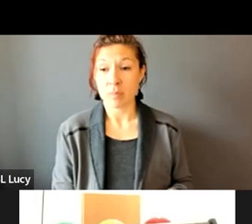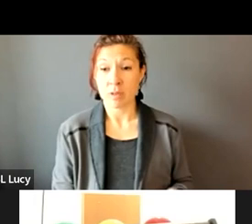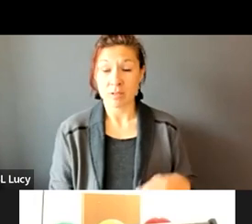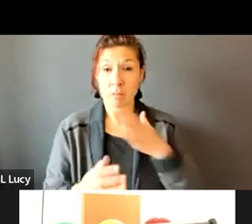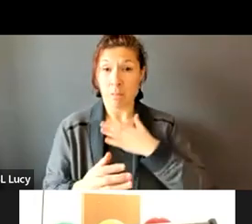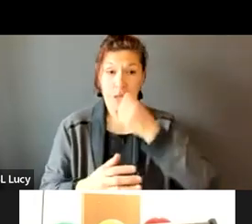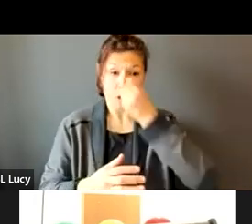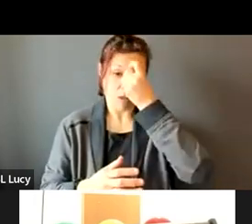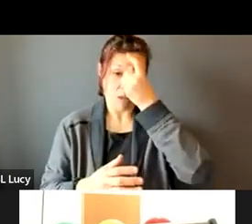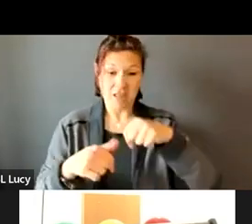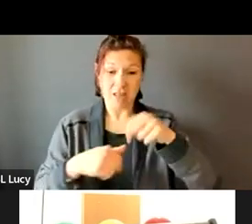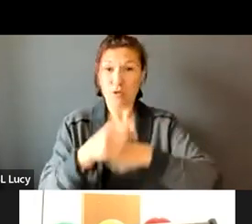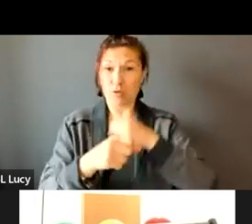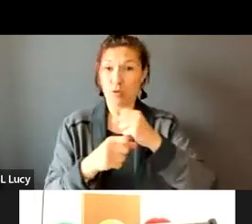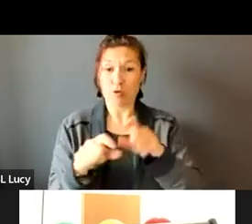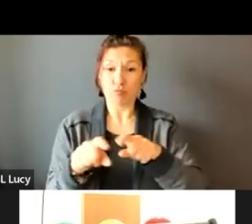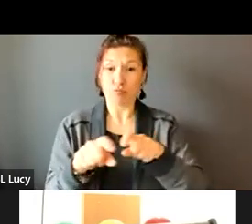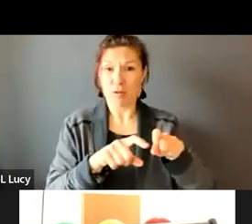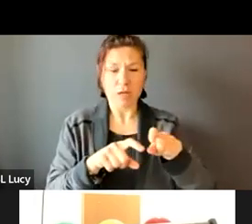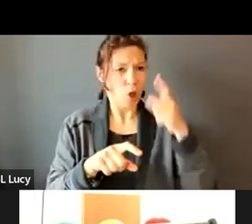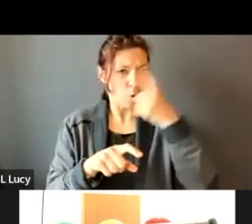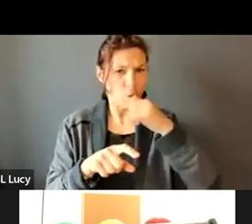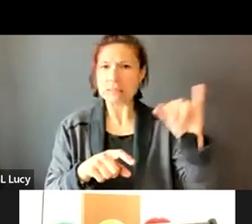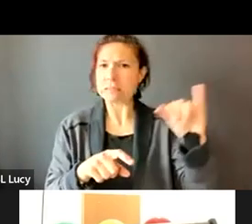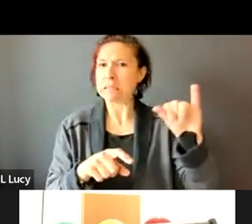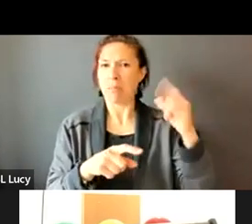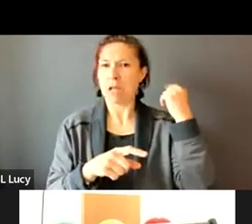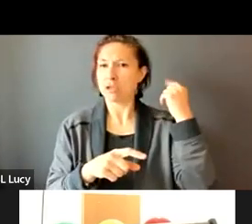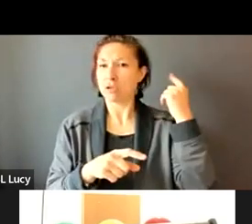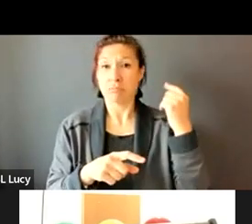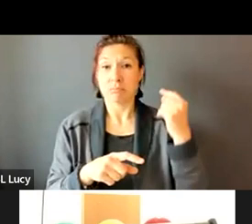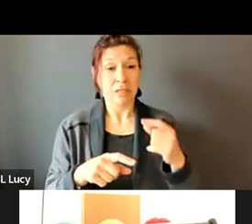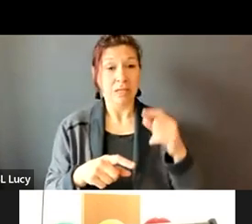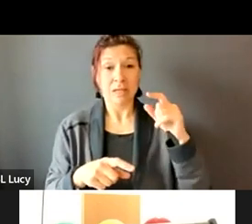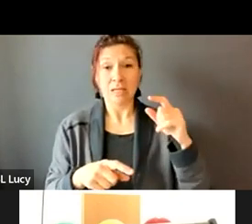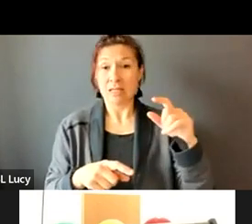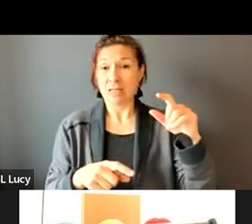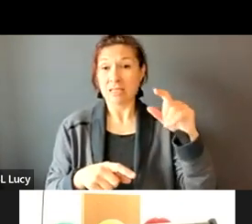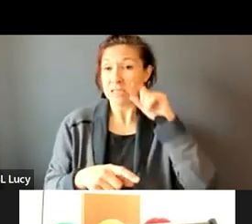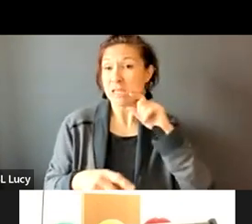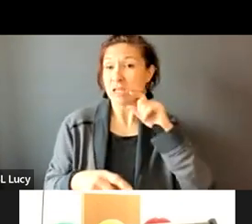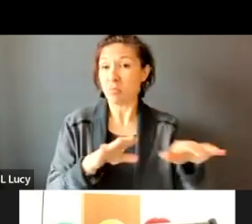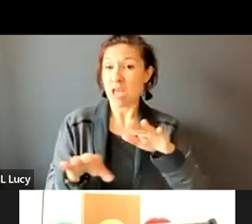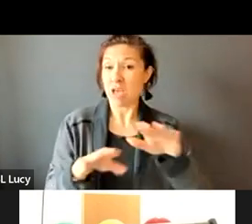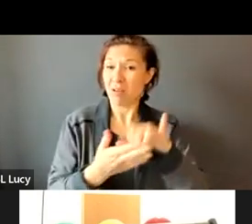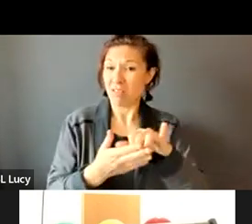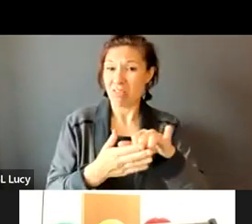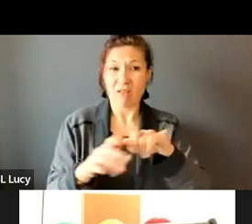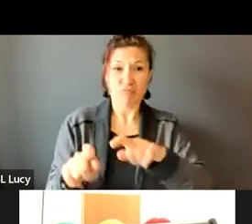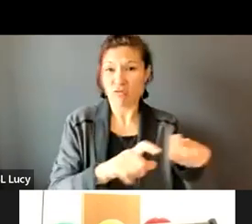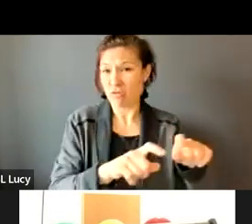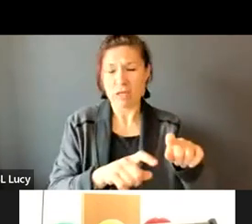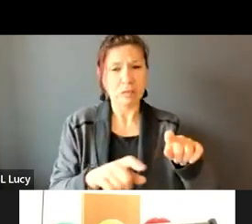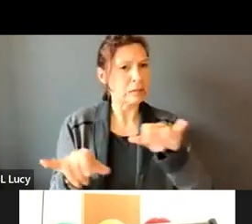questions and I think some of the questions in the sexual behavior part were actually pretty consistent with past years even beyond